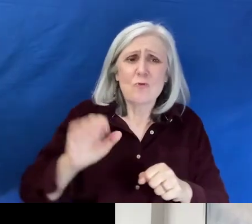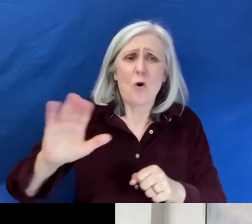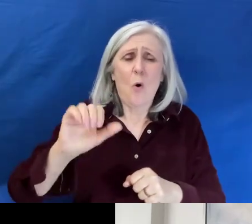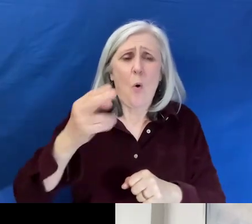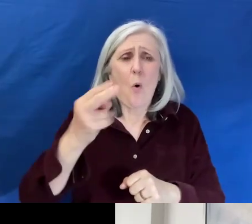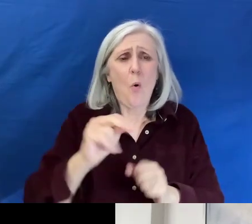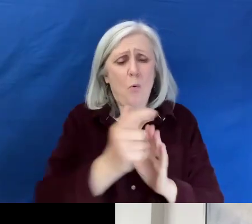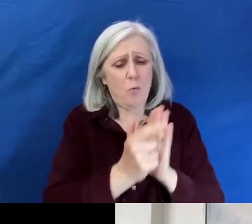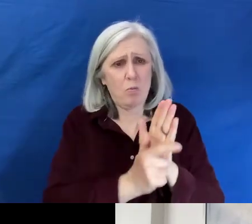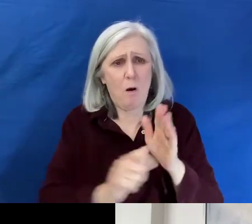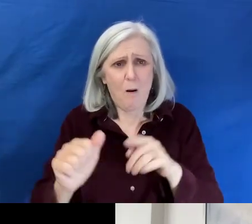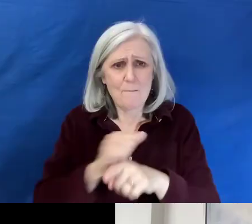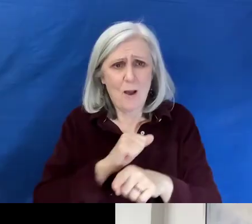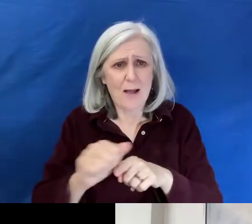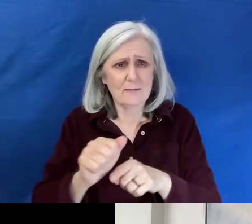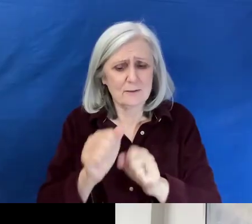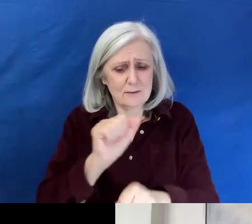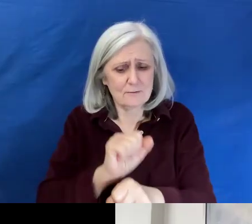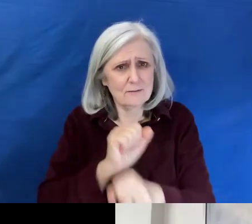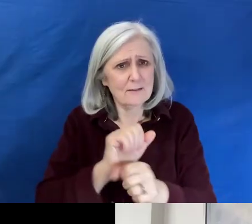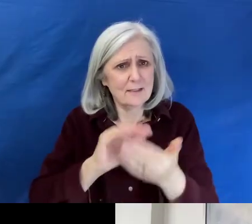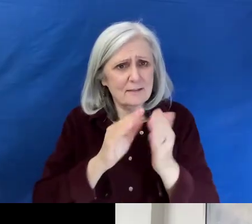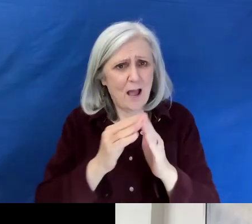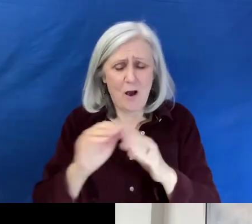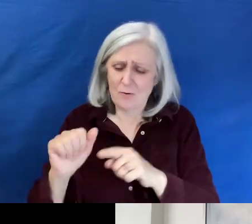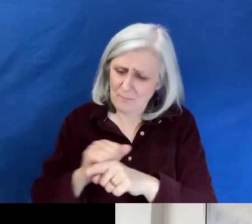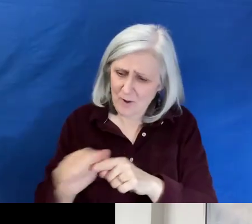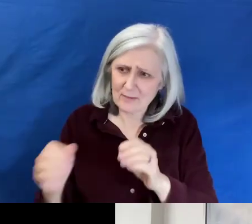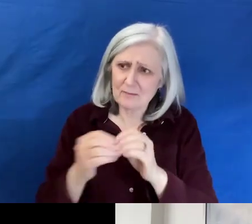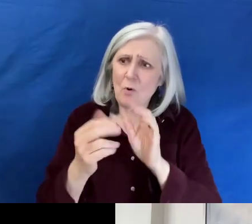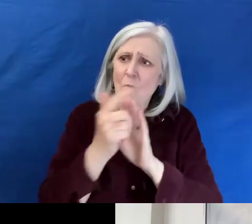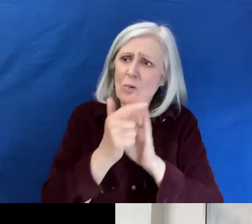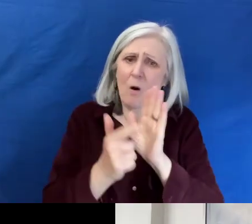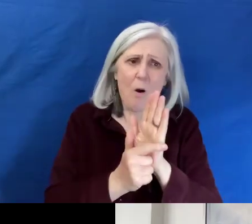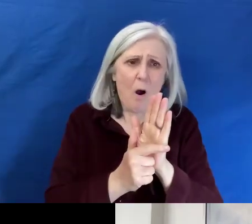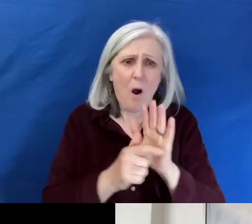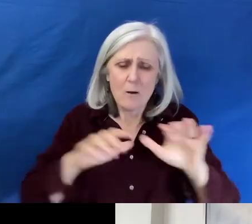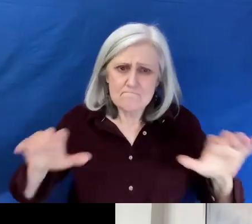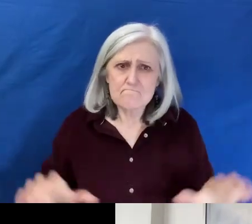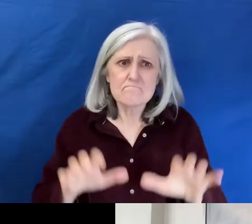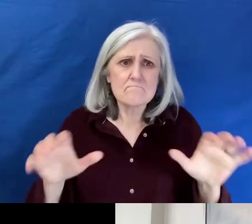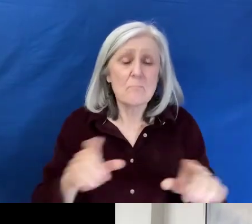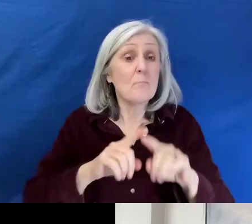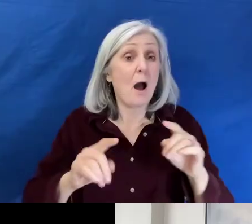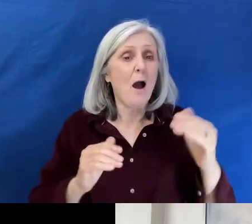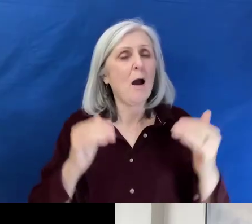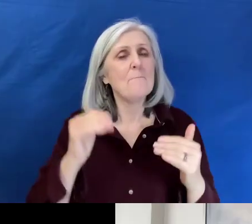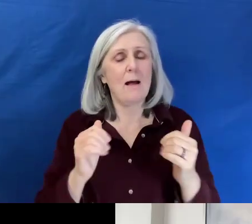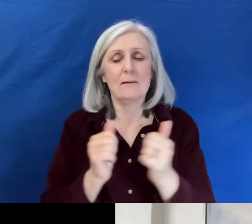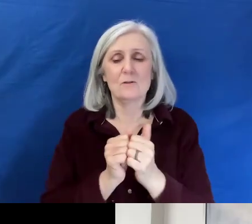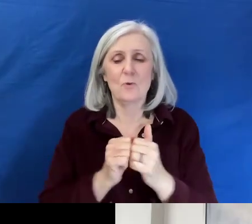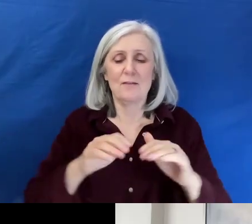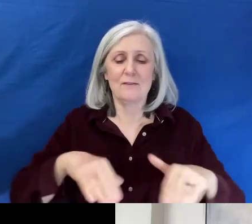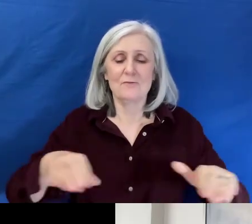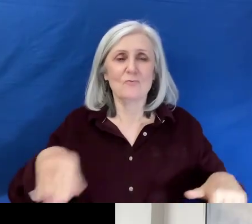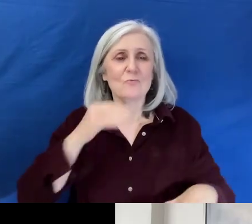be able to practice more law, but also balance the, Mm. orphanage world that